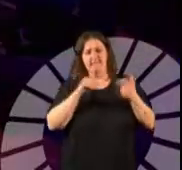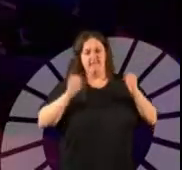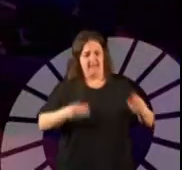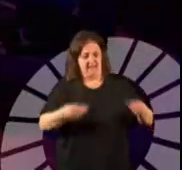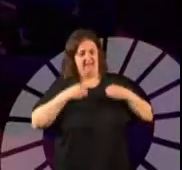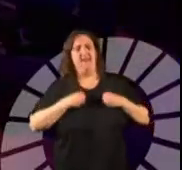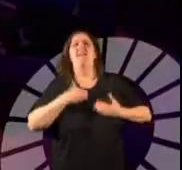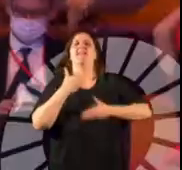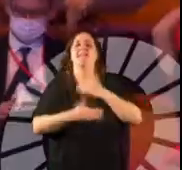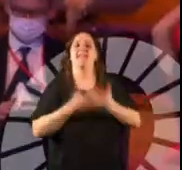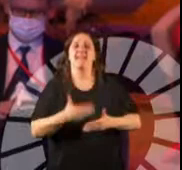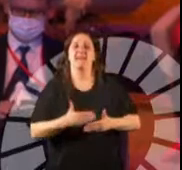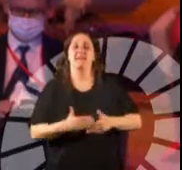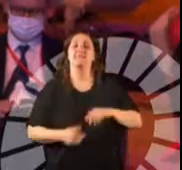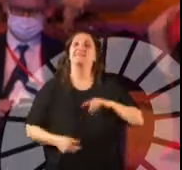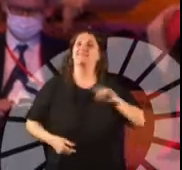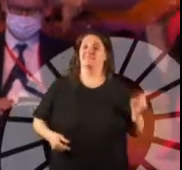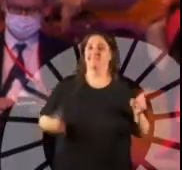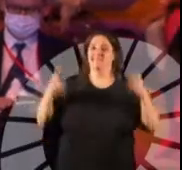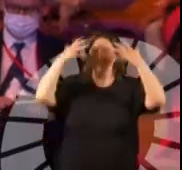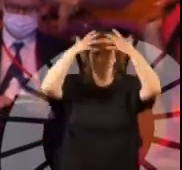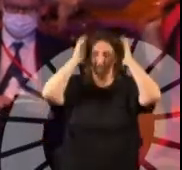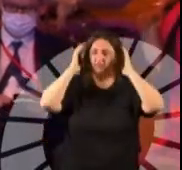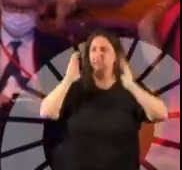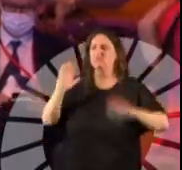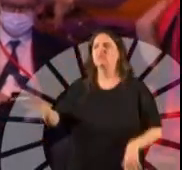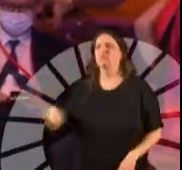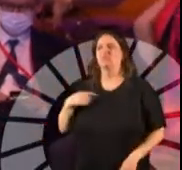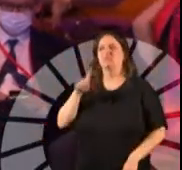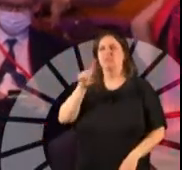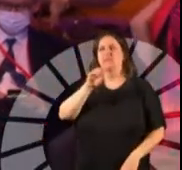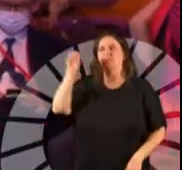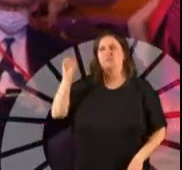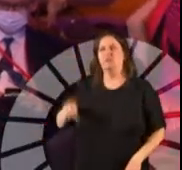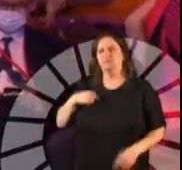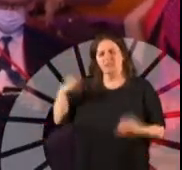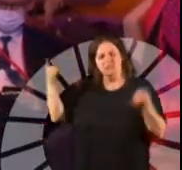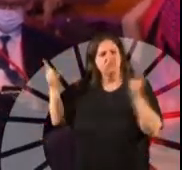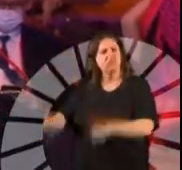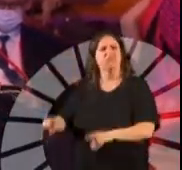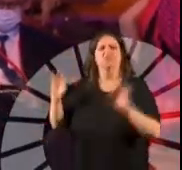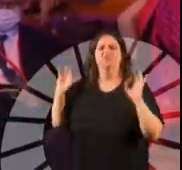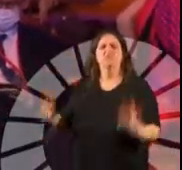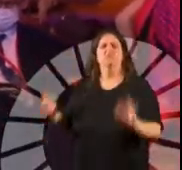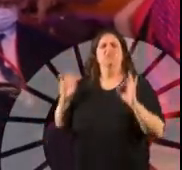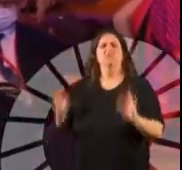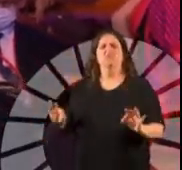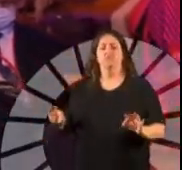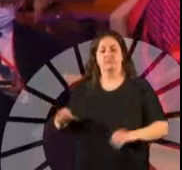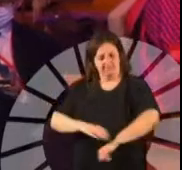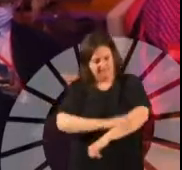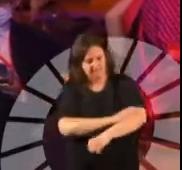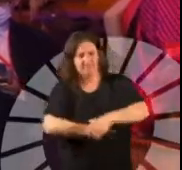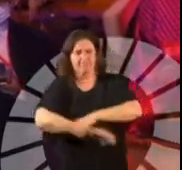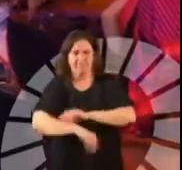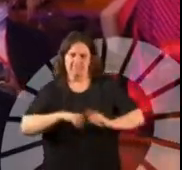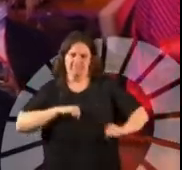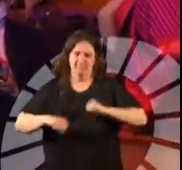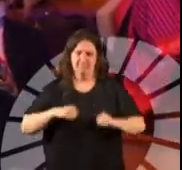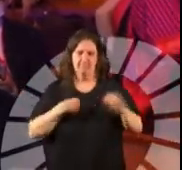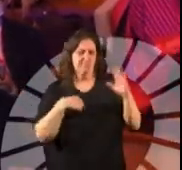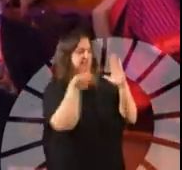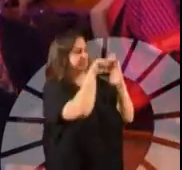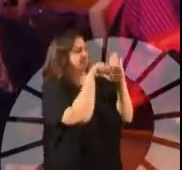I think that the commitments that are being made because of this conference can take us a long way,